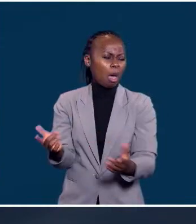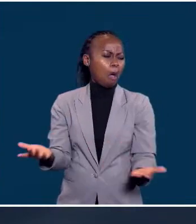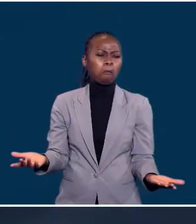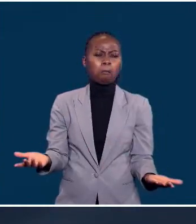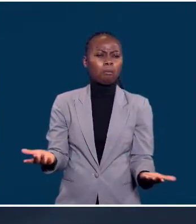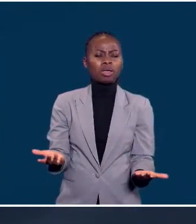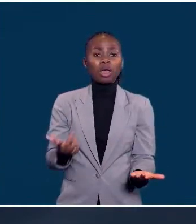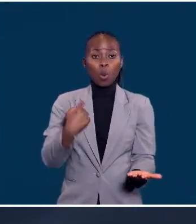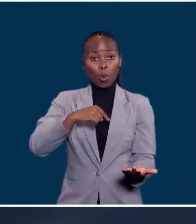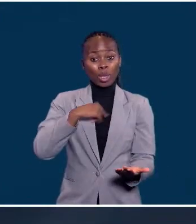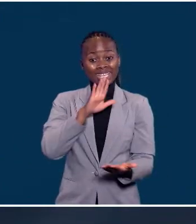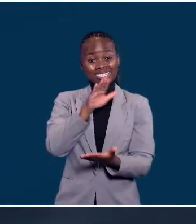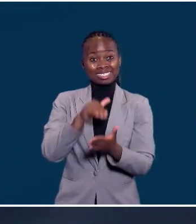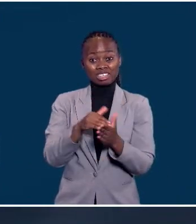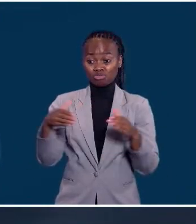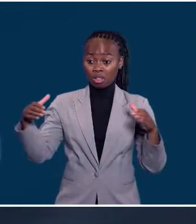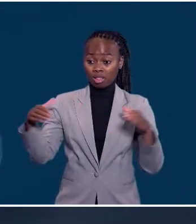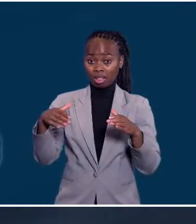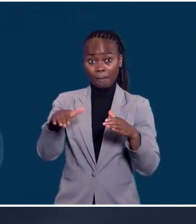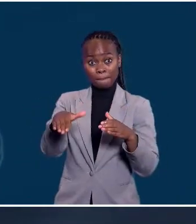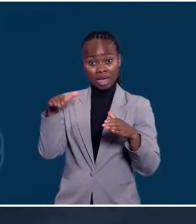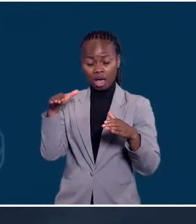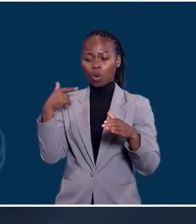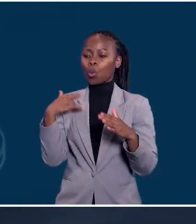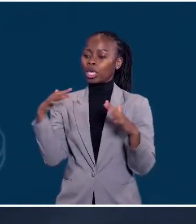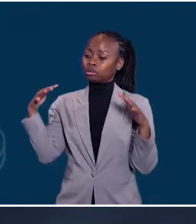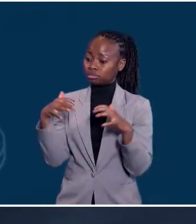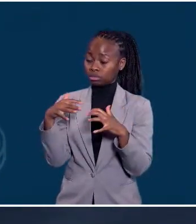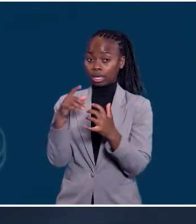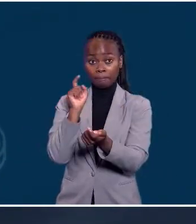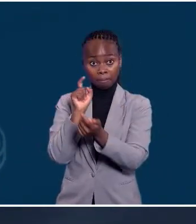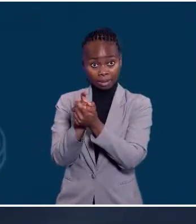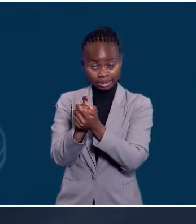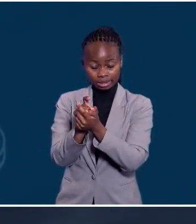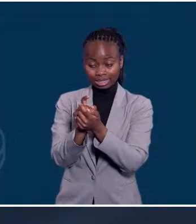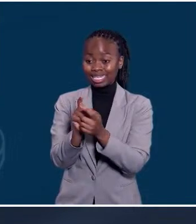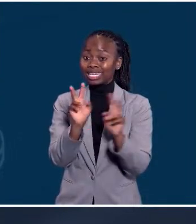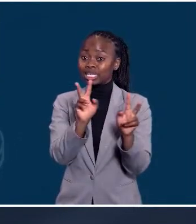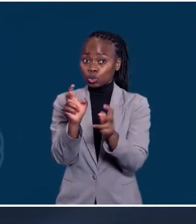as central banks. We meet, we discuss the issues, and then